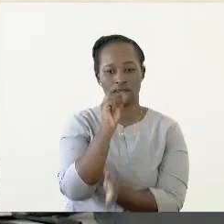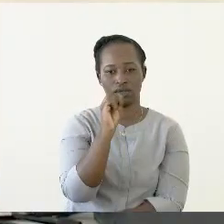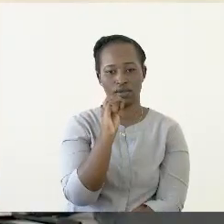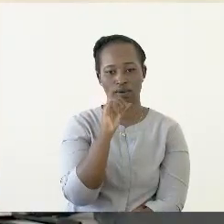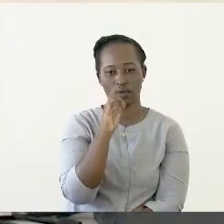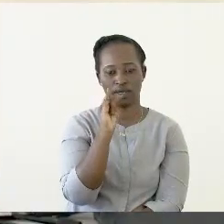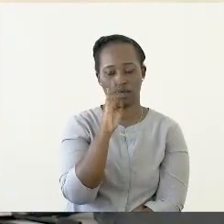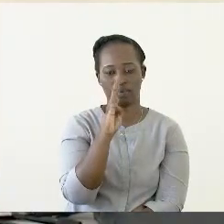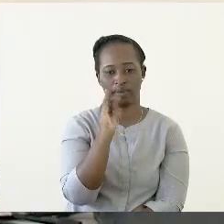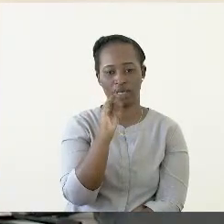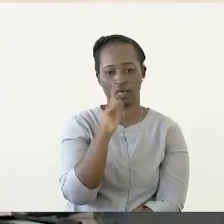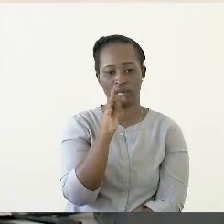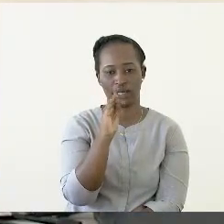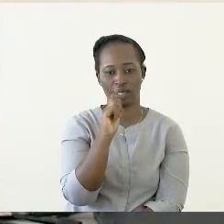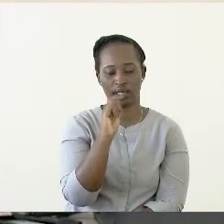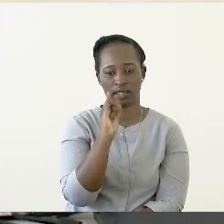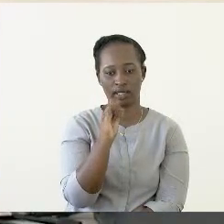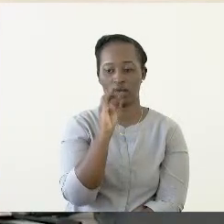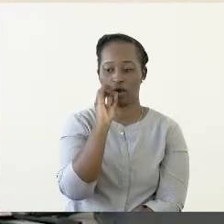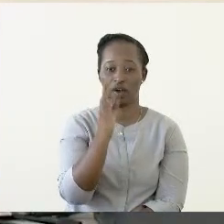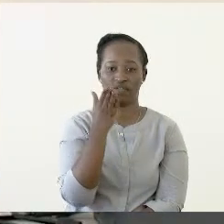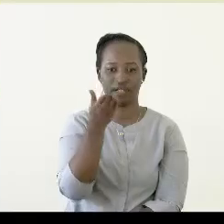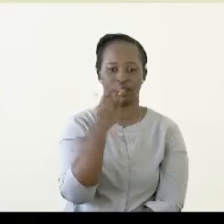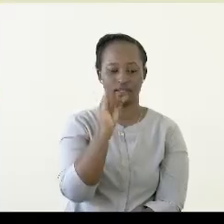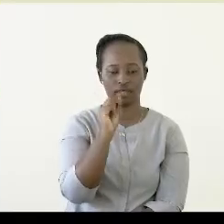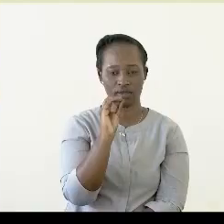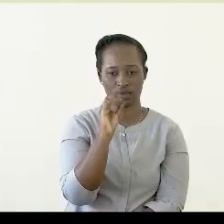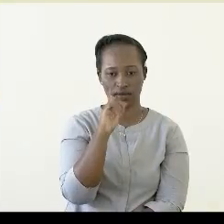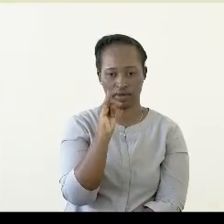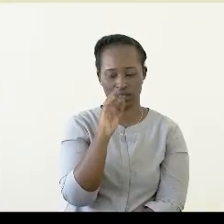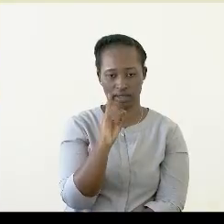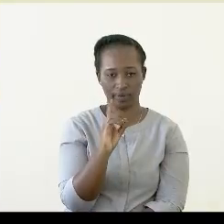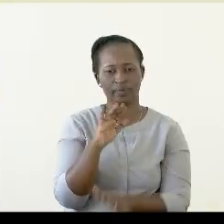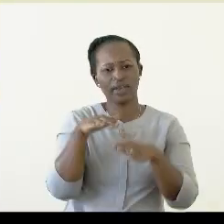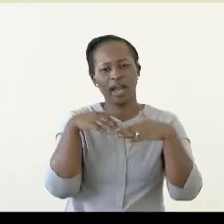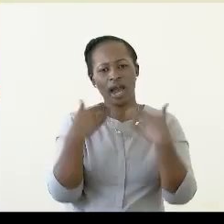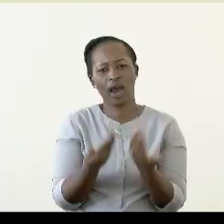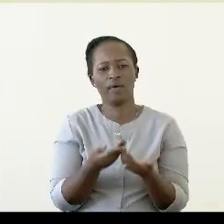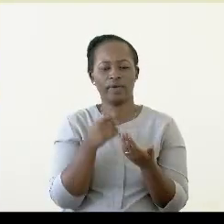of that solute. How